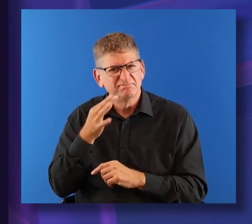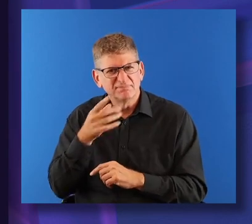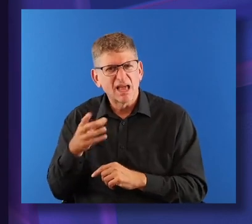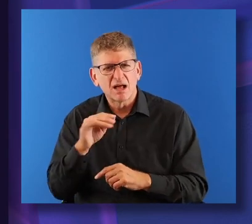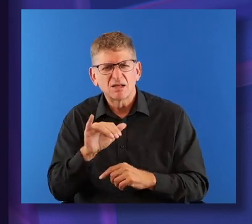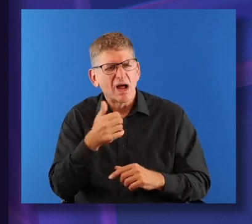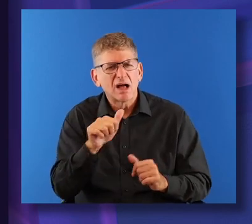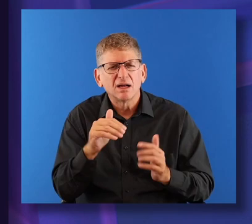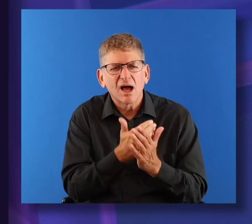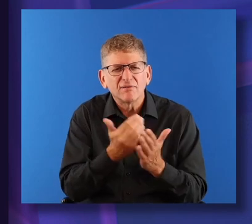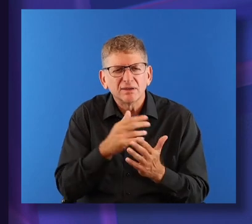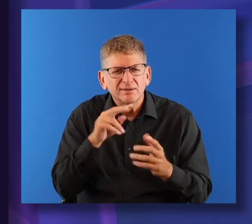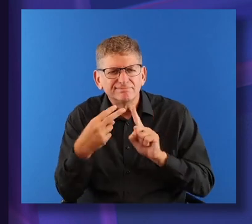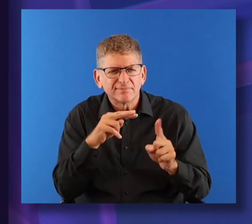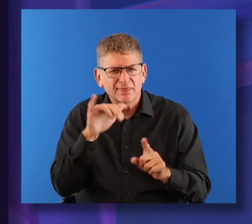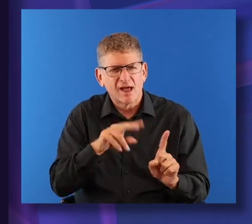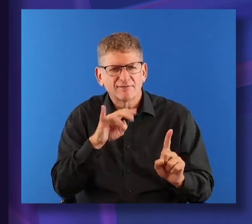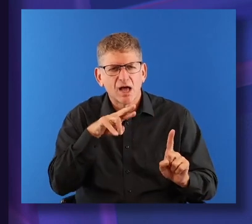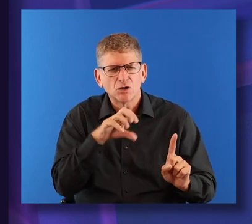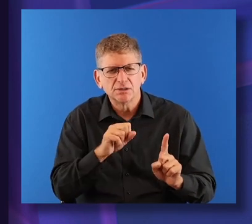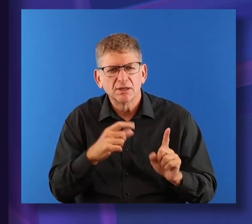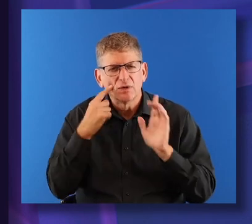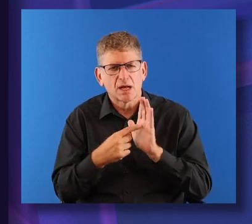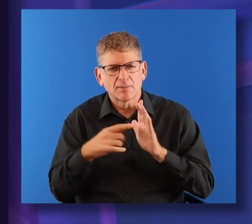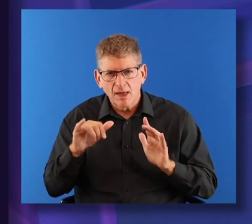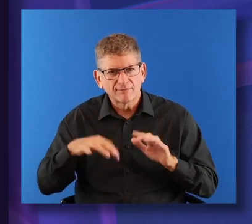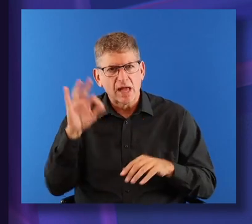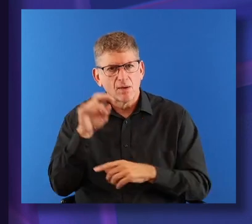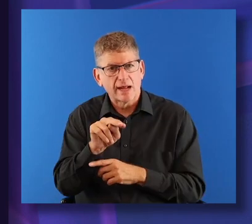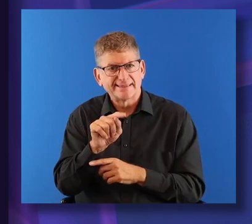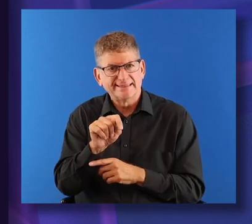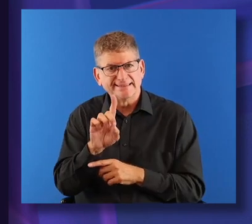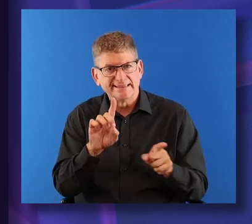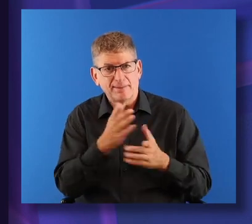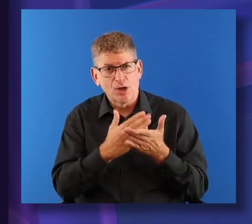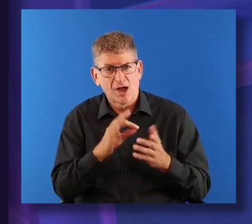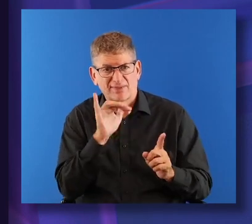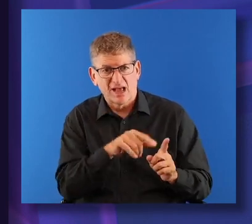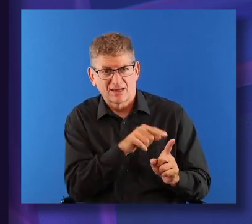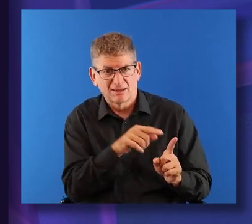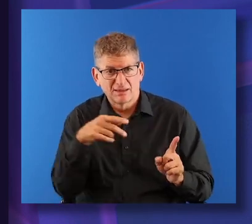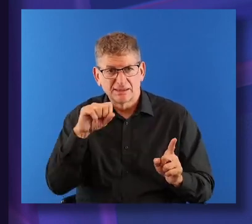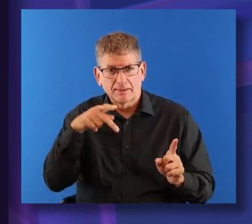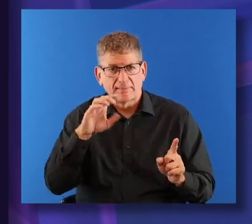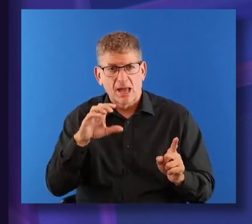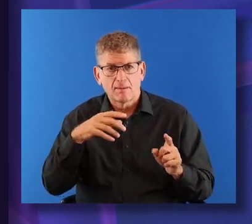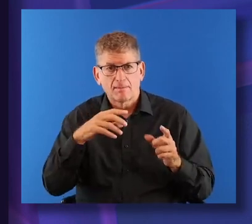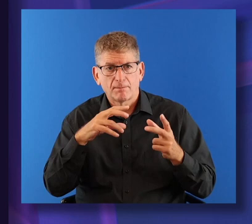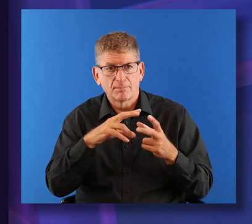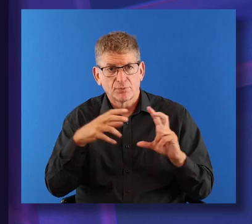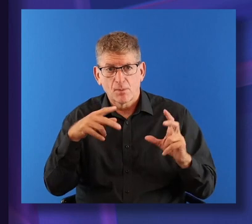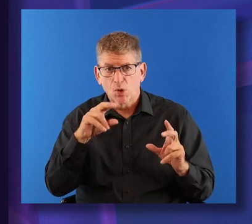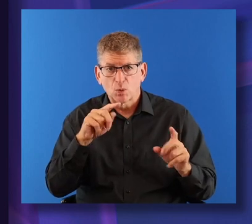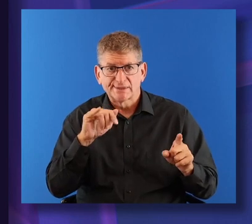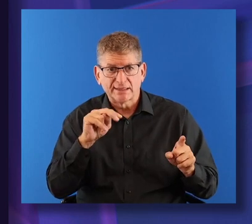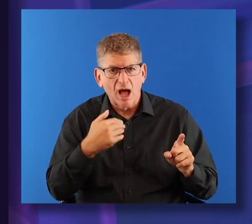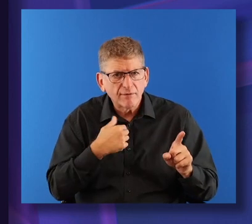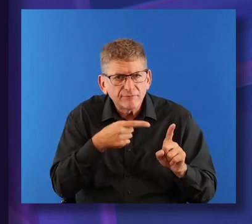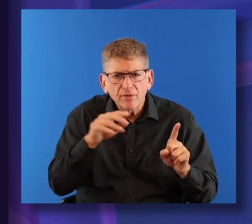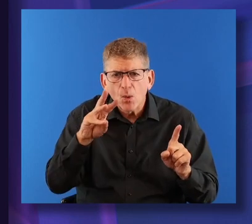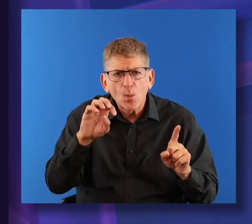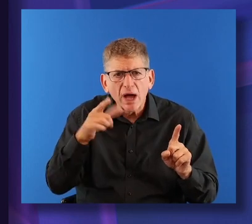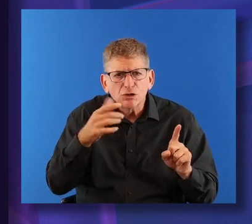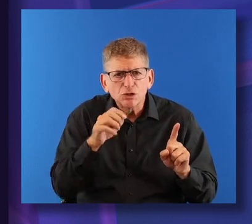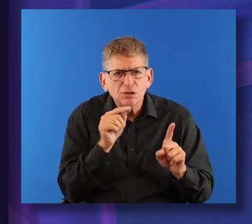wedge out will affect the up and down position of the RBD part, and thus the open and close conformation of